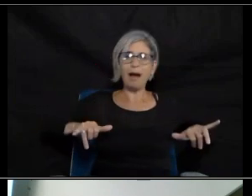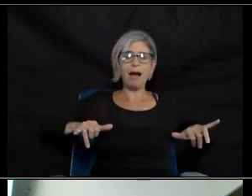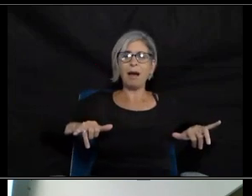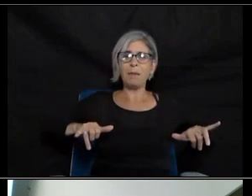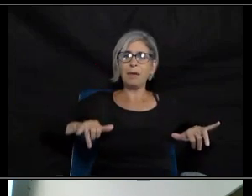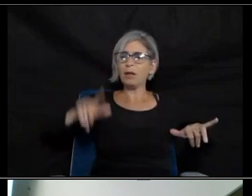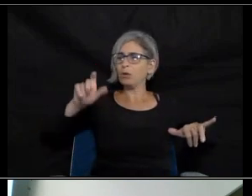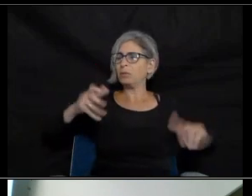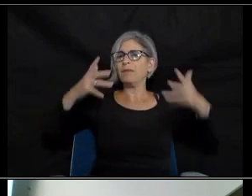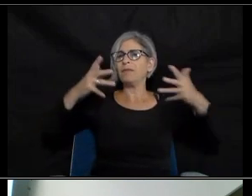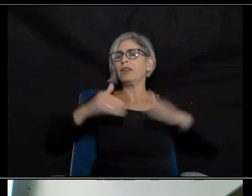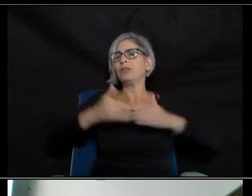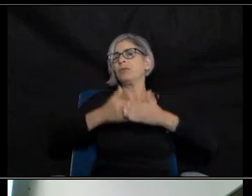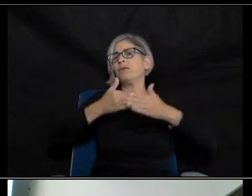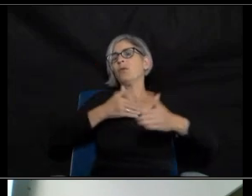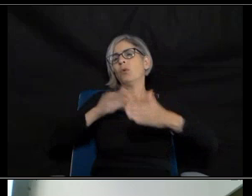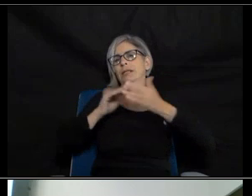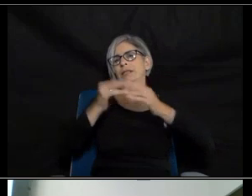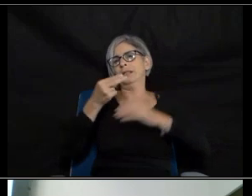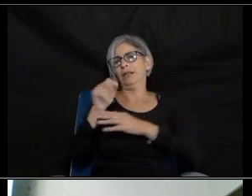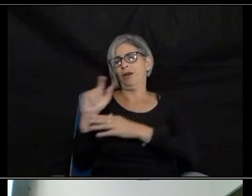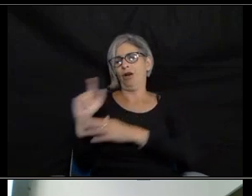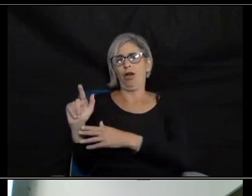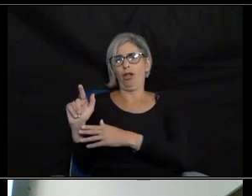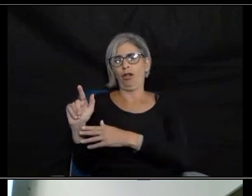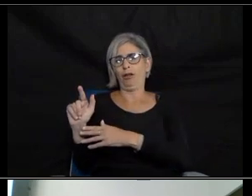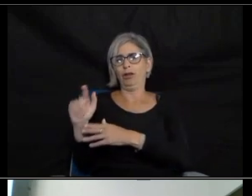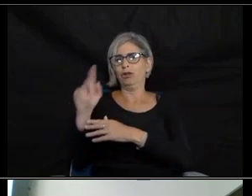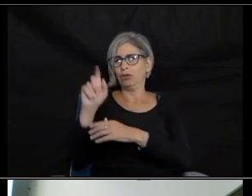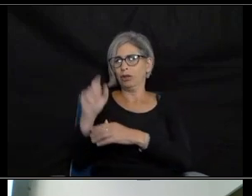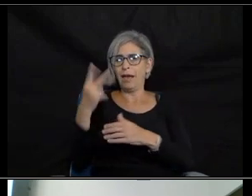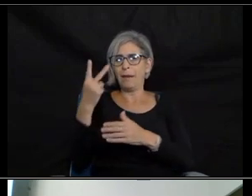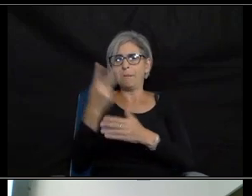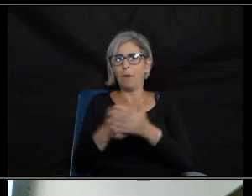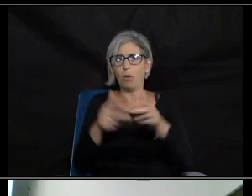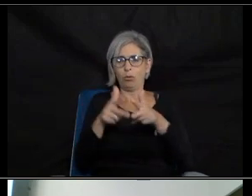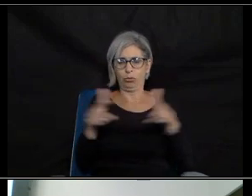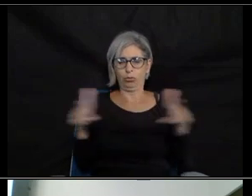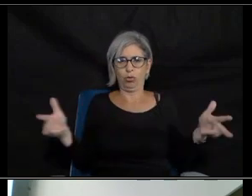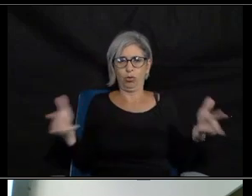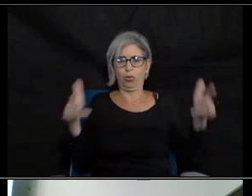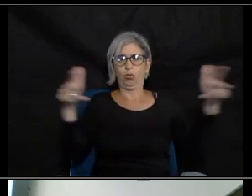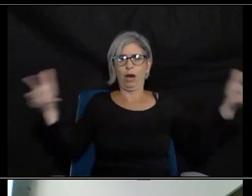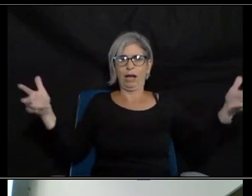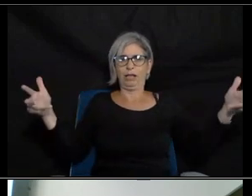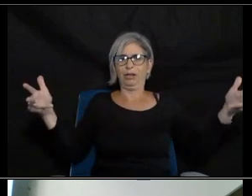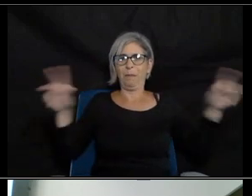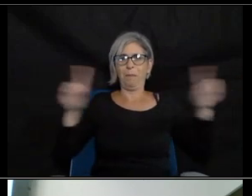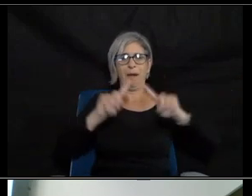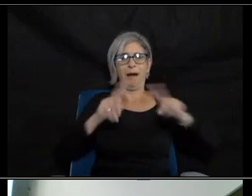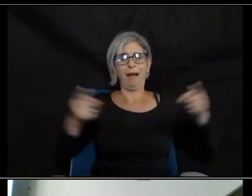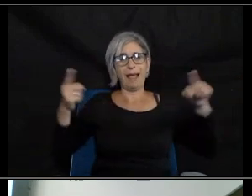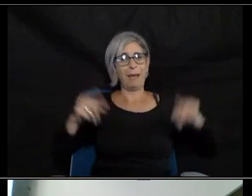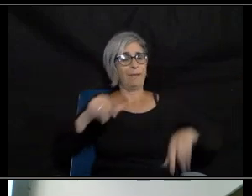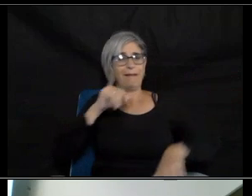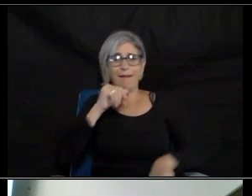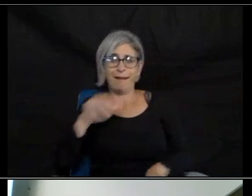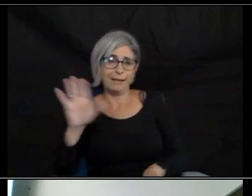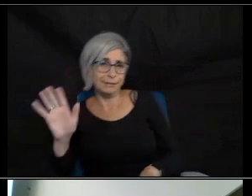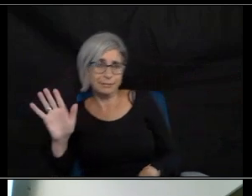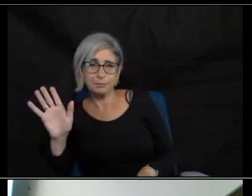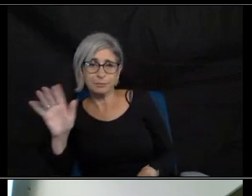been finished before City Hall. You could have had both garages, and that didn't happen. So, Mayor, you know,